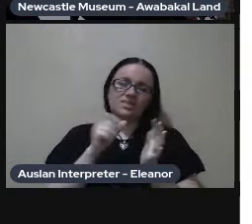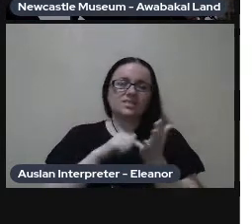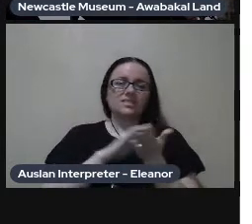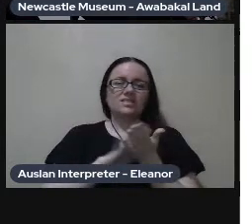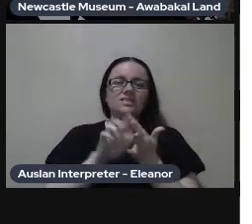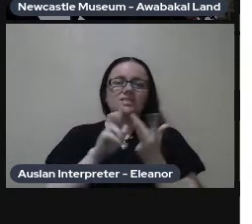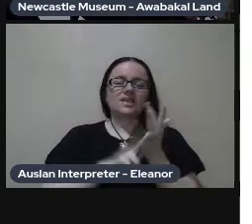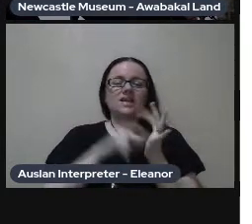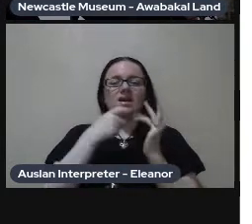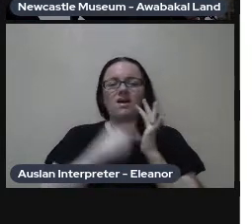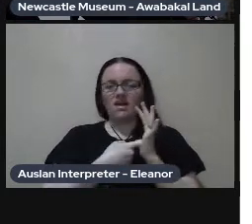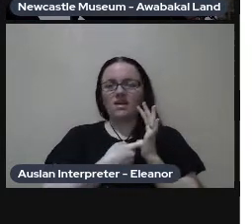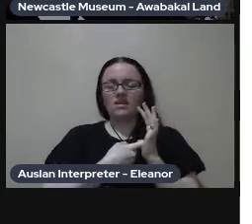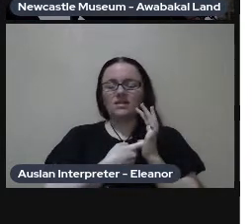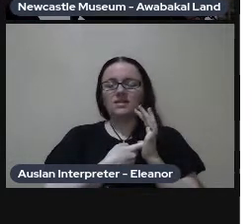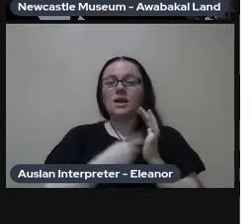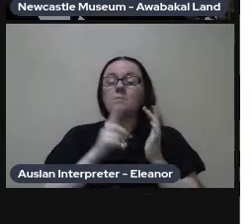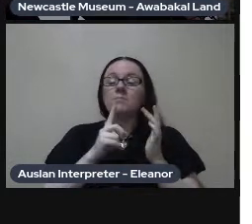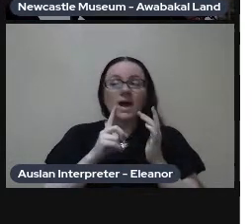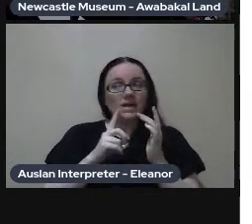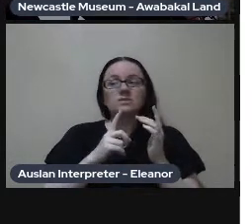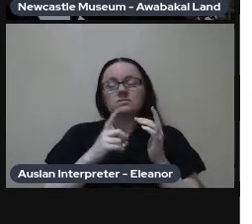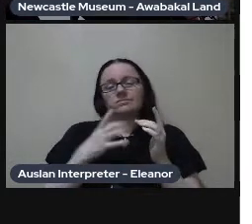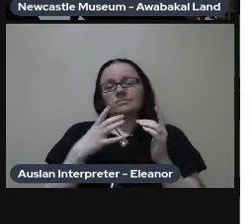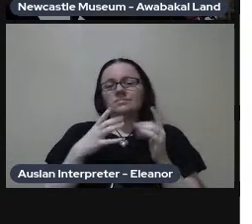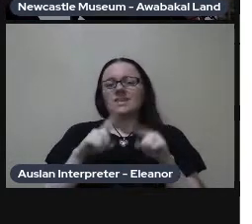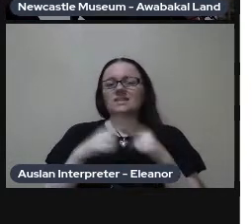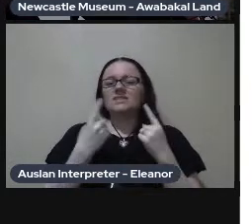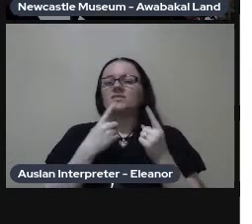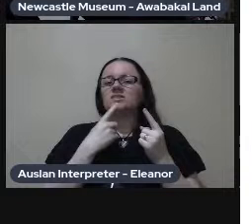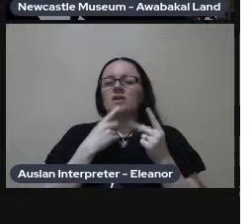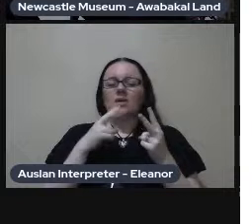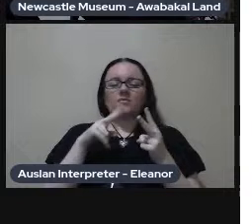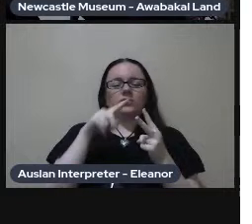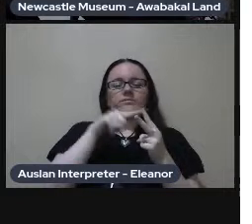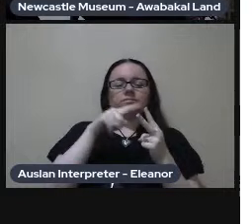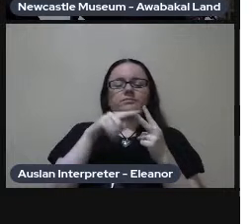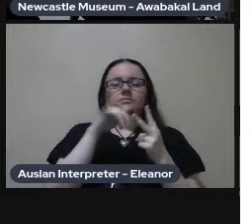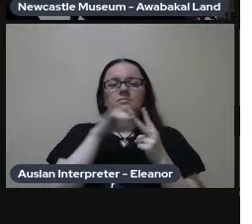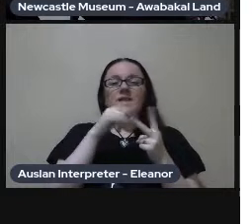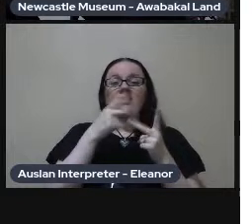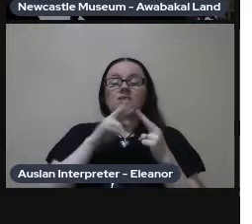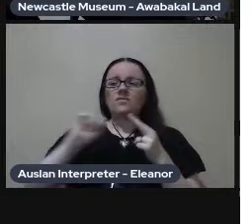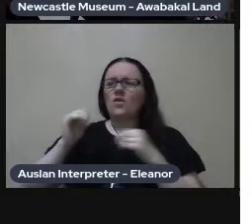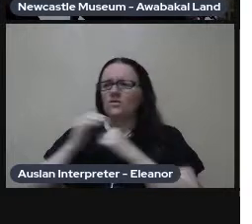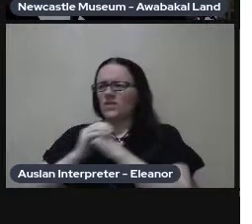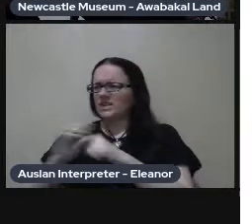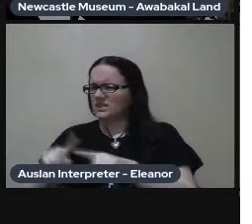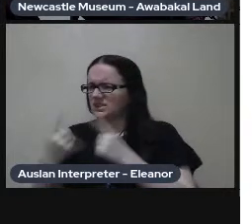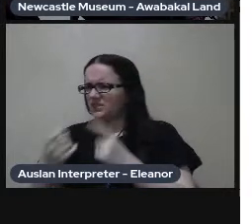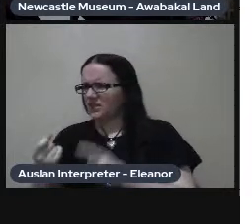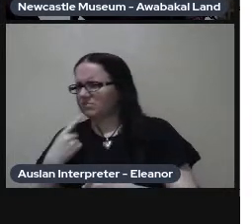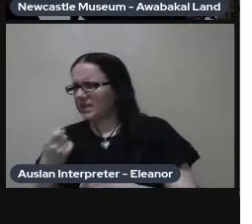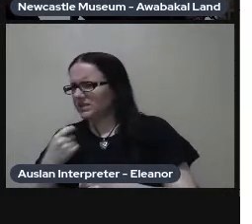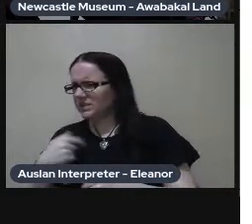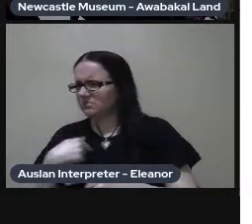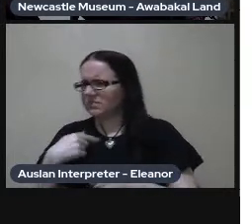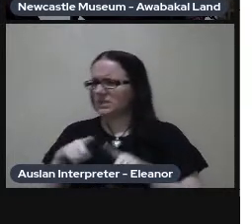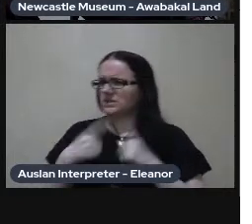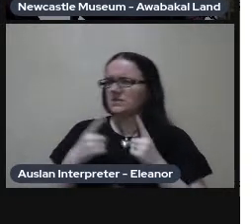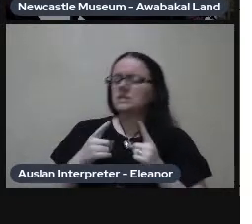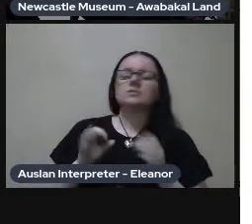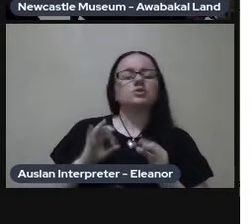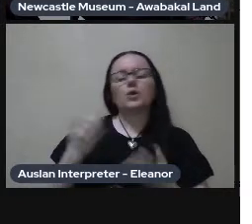different types of clots. So if you're having those conversations with family and friends and colleagues and neighbours, don't compare. Just remember the